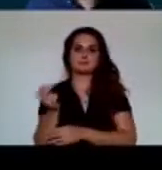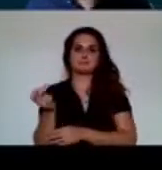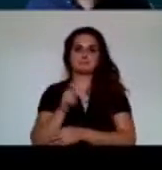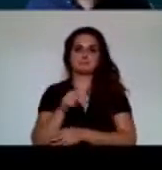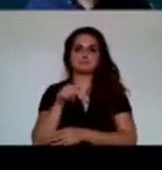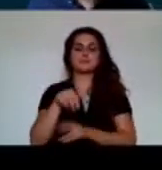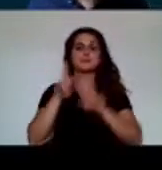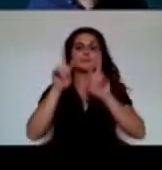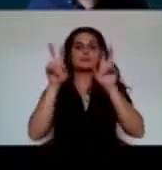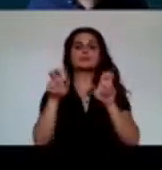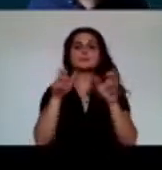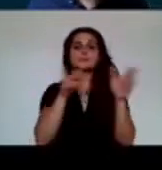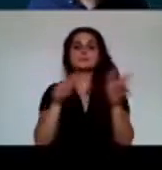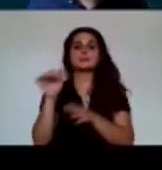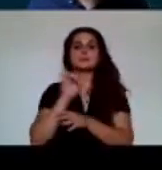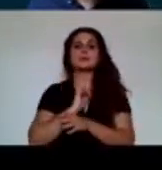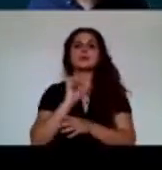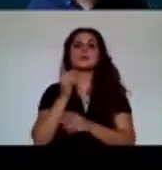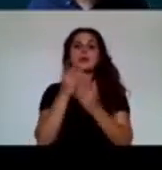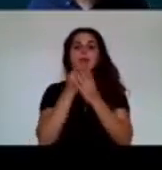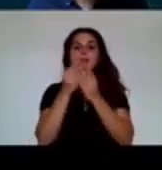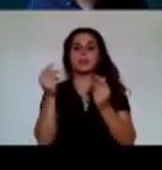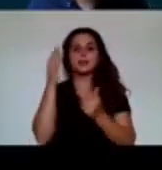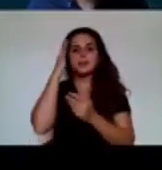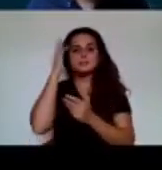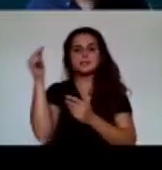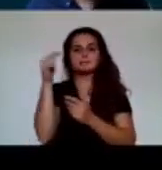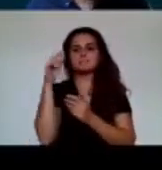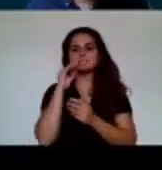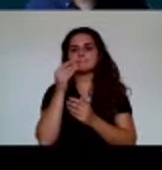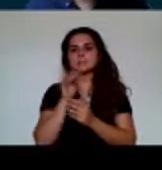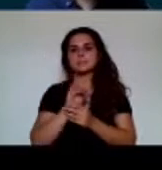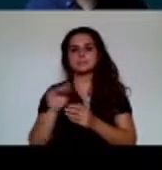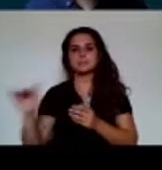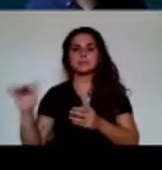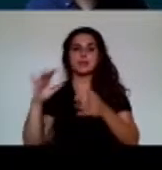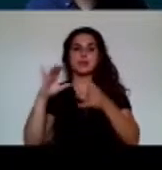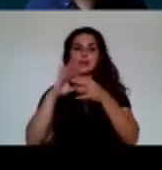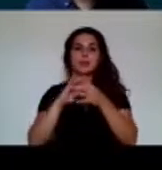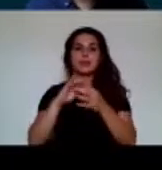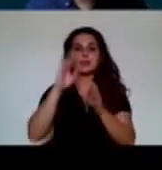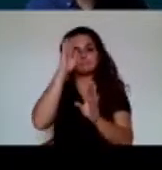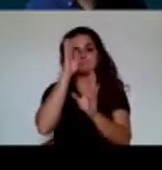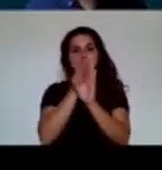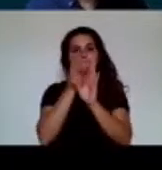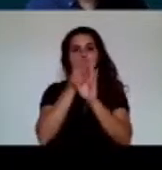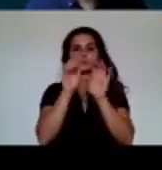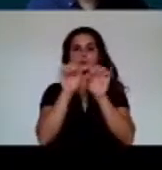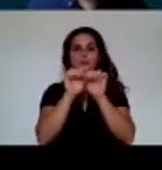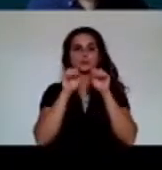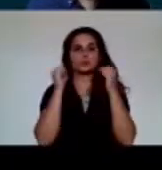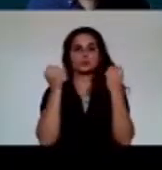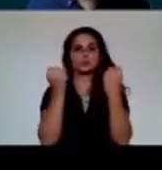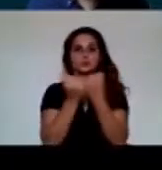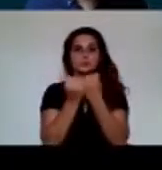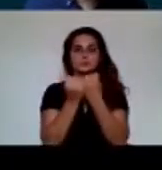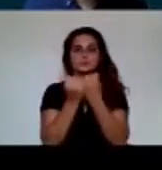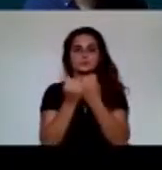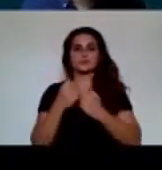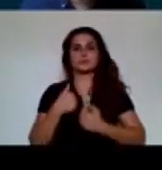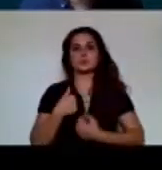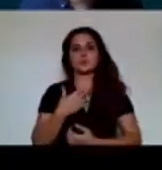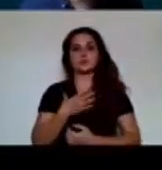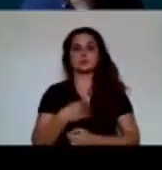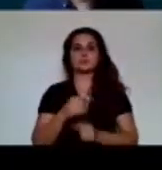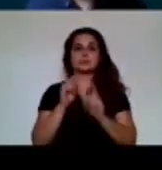title of my presentation is Unpacking Children's Racial Biases, Insights from Social Psychology. I should start